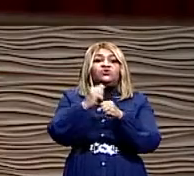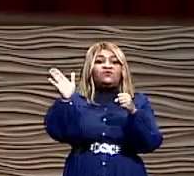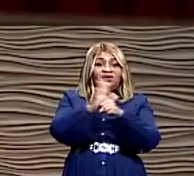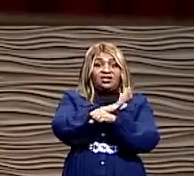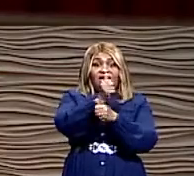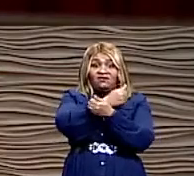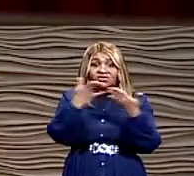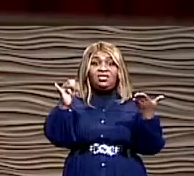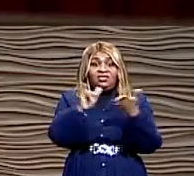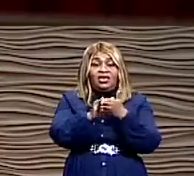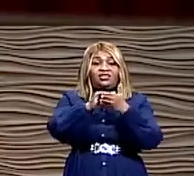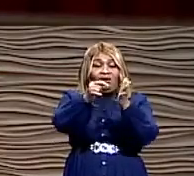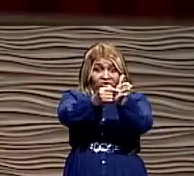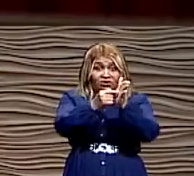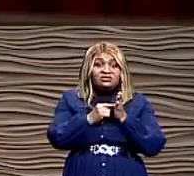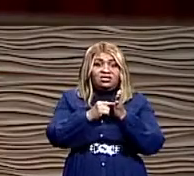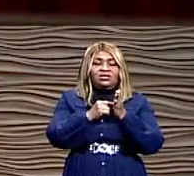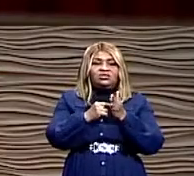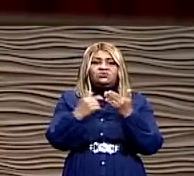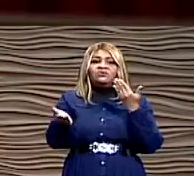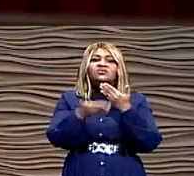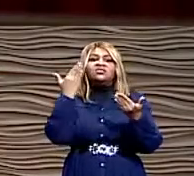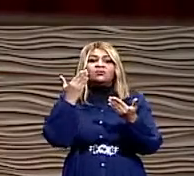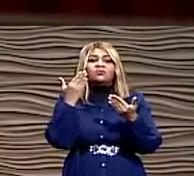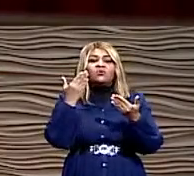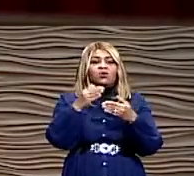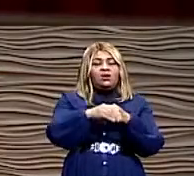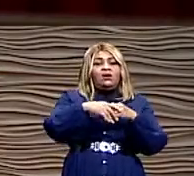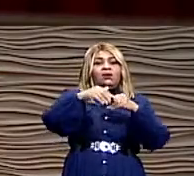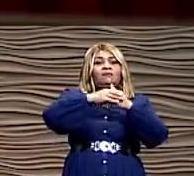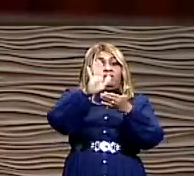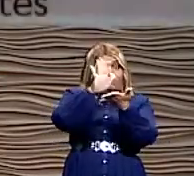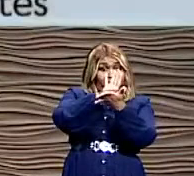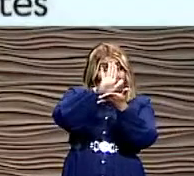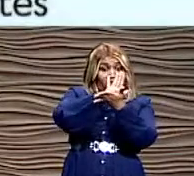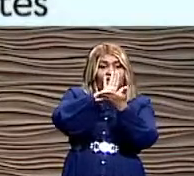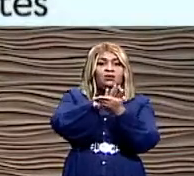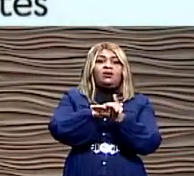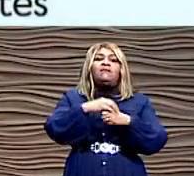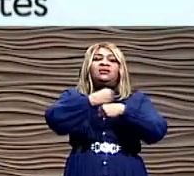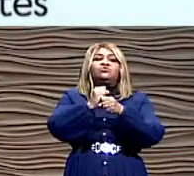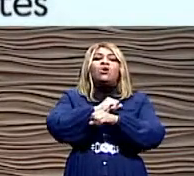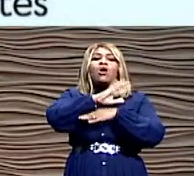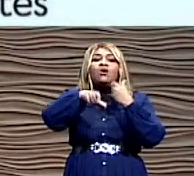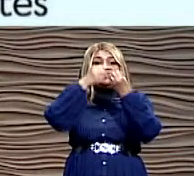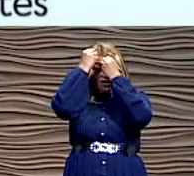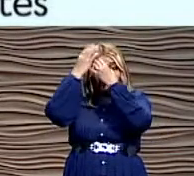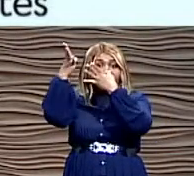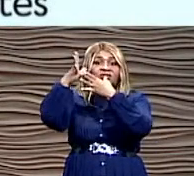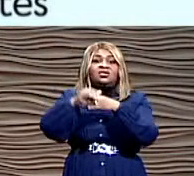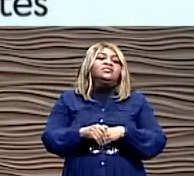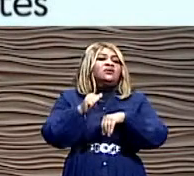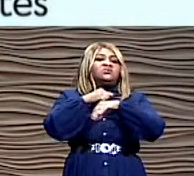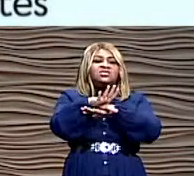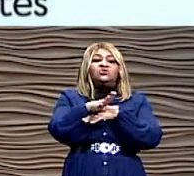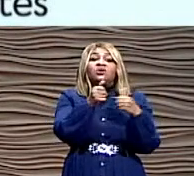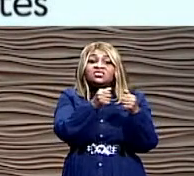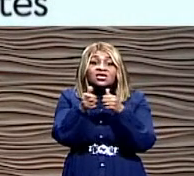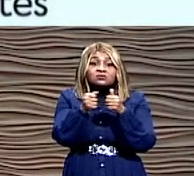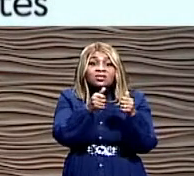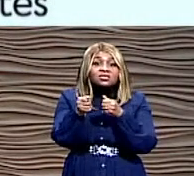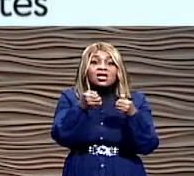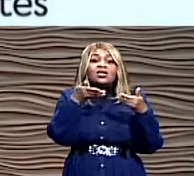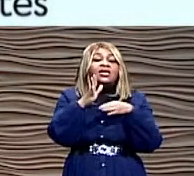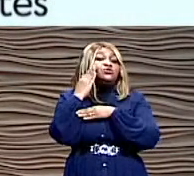that they request. It's a very simple form, only take you about 2 minutes. Make sure you put all the information in there. They will send you a text message letting you